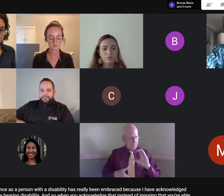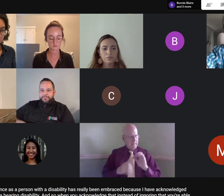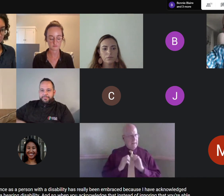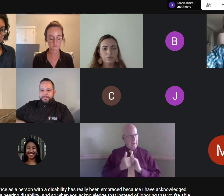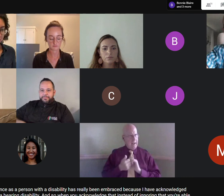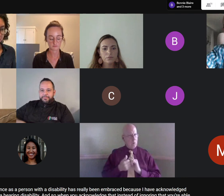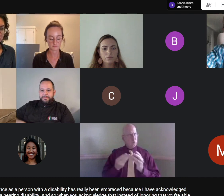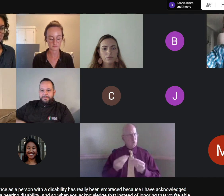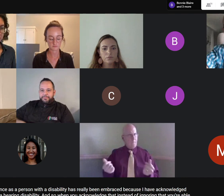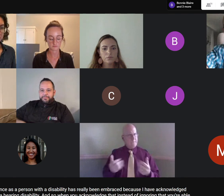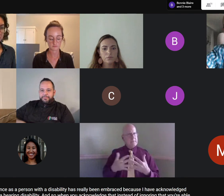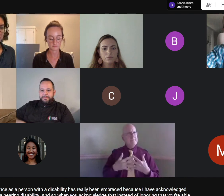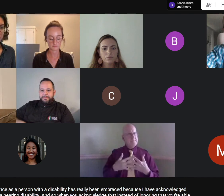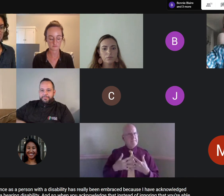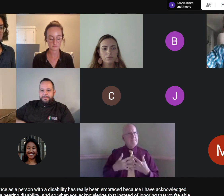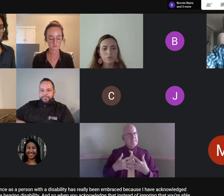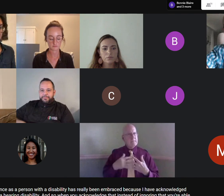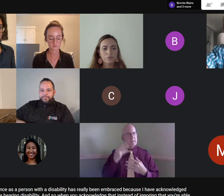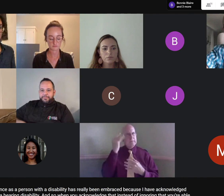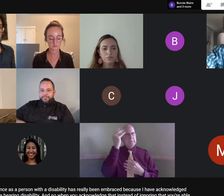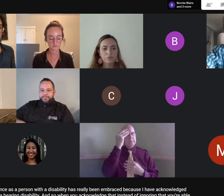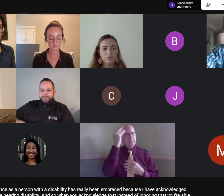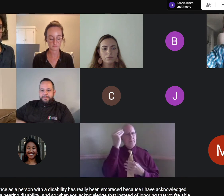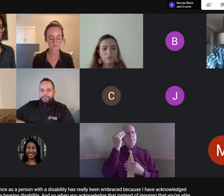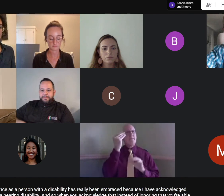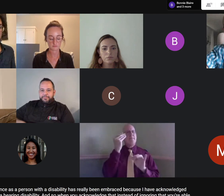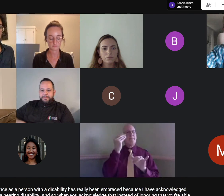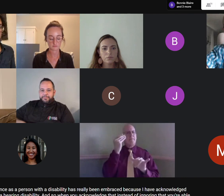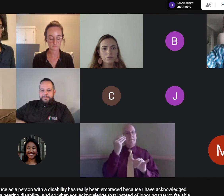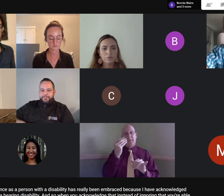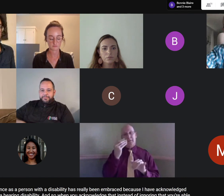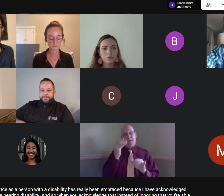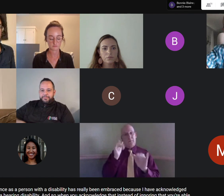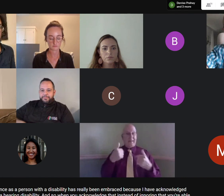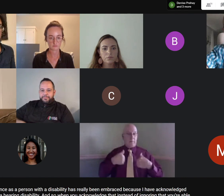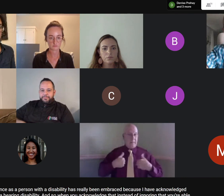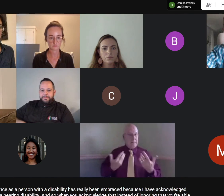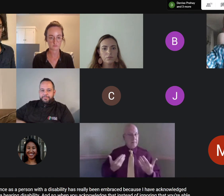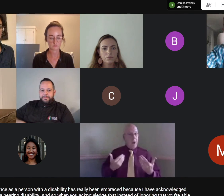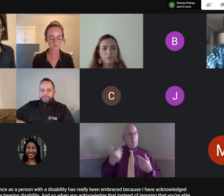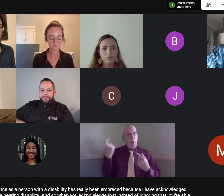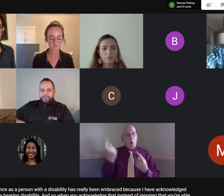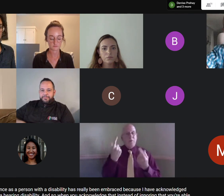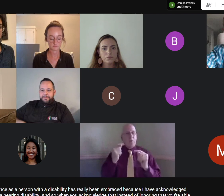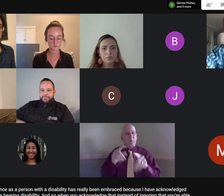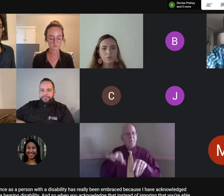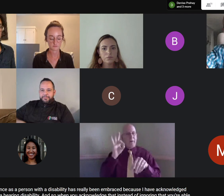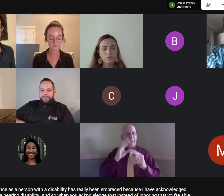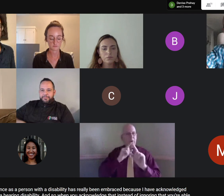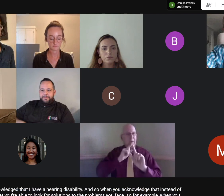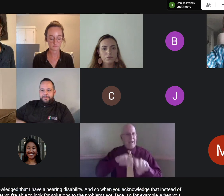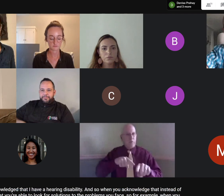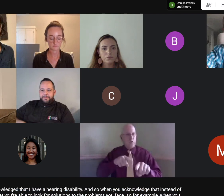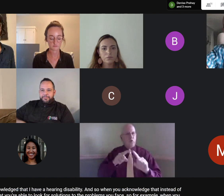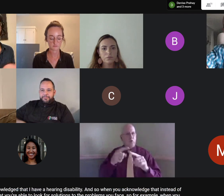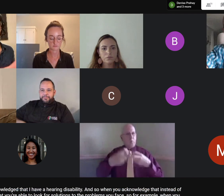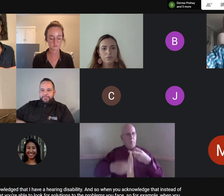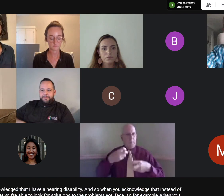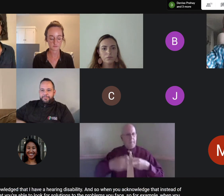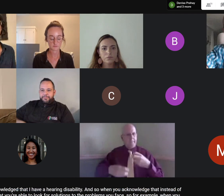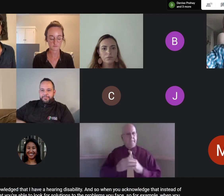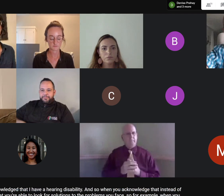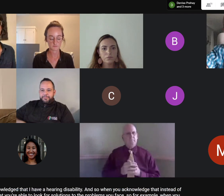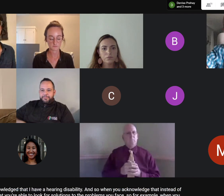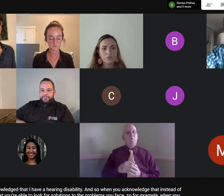my reality. So that's basically where I am right now. And with that said, Katerina, let's pass it